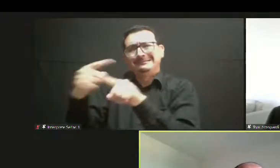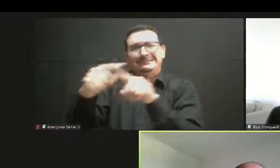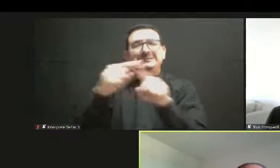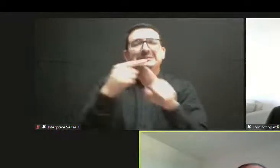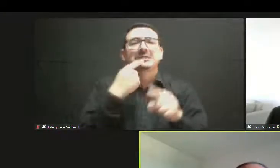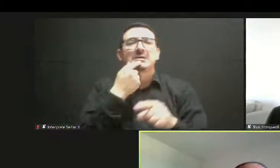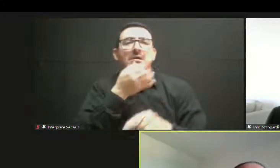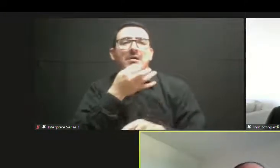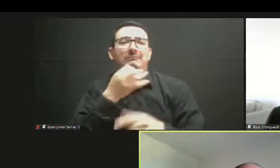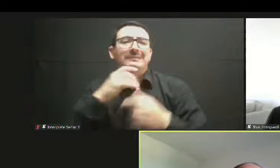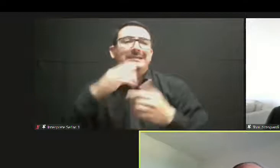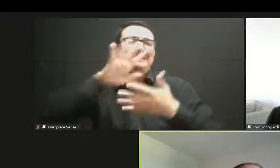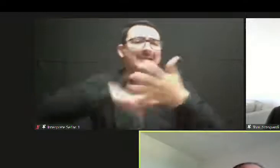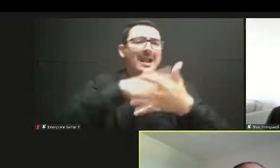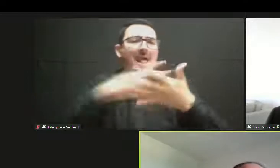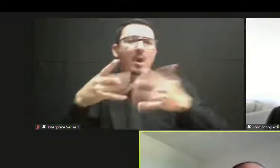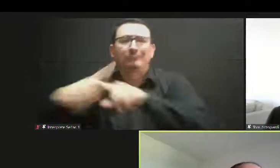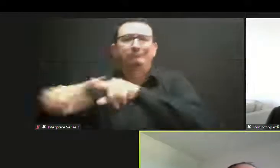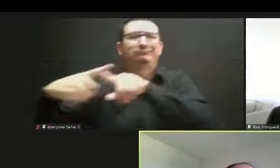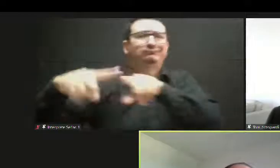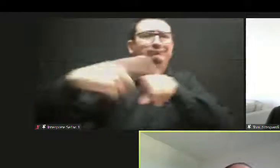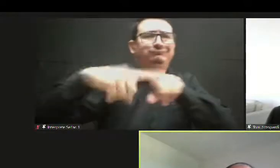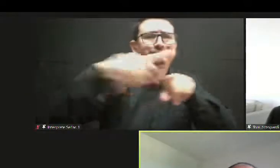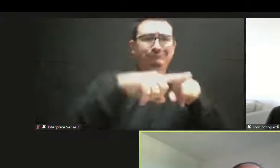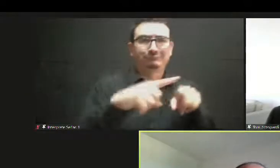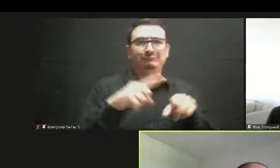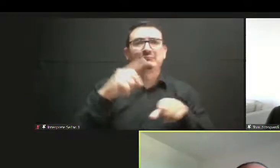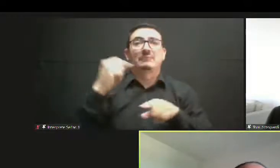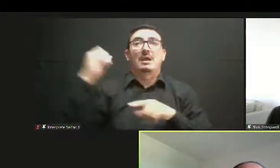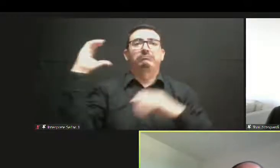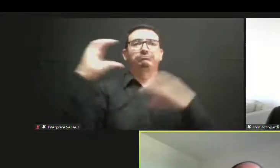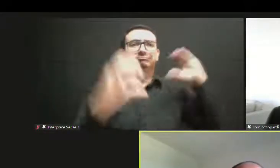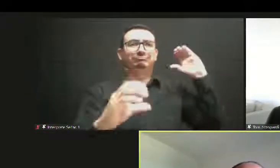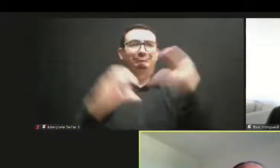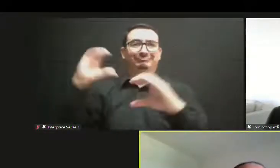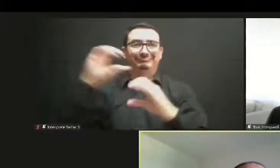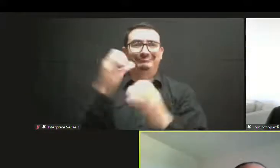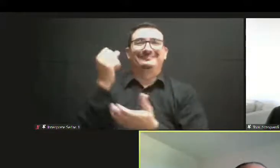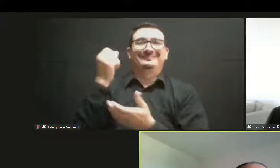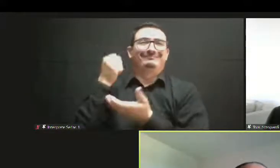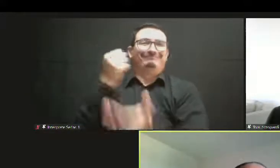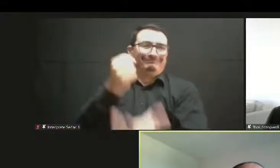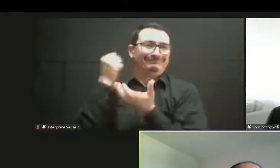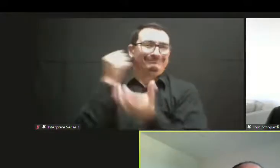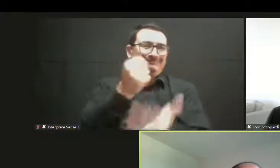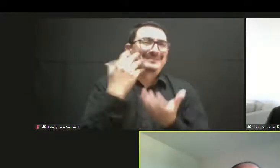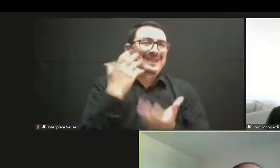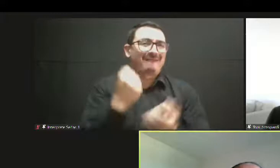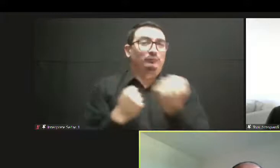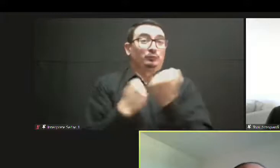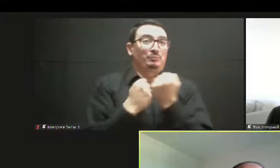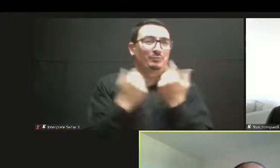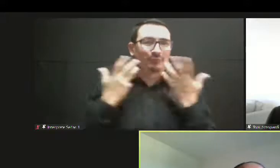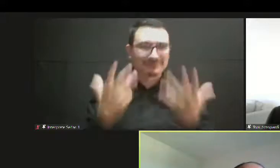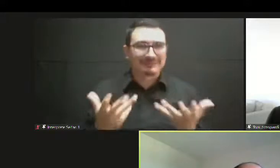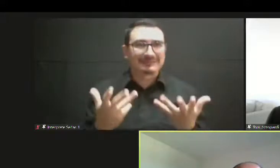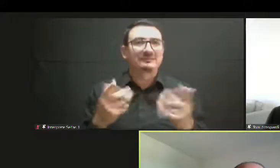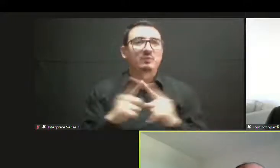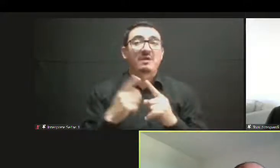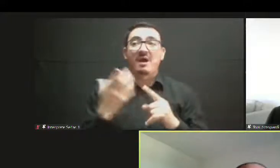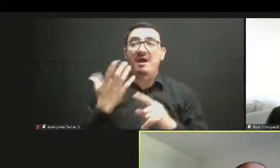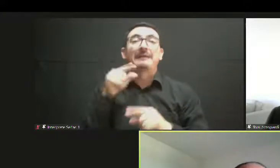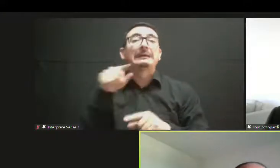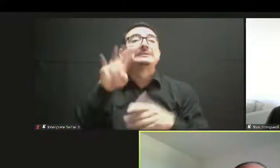to enforce the communication from the industries to government and other stakeholders in order to really create the